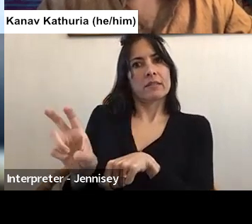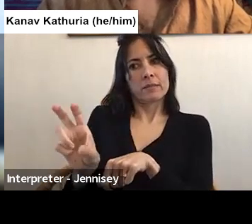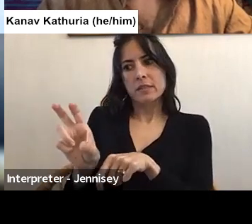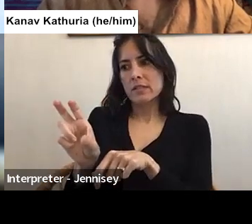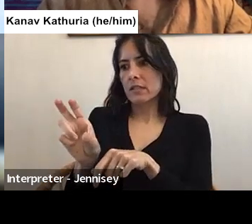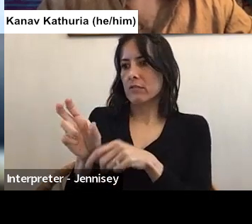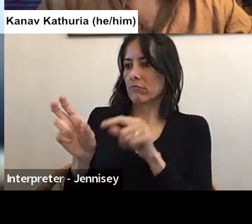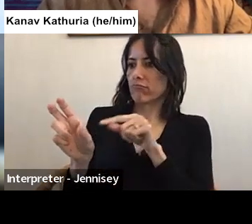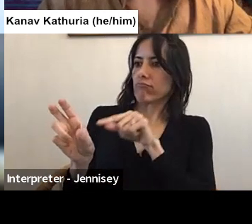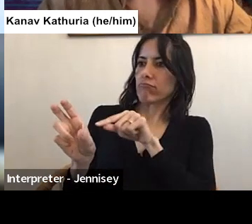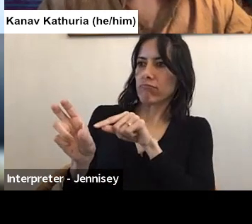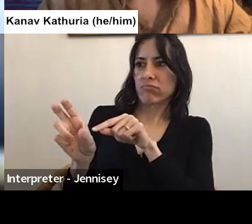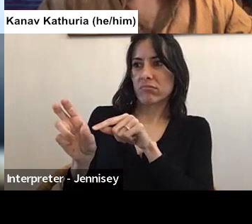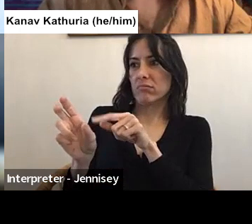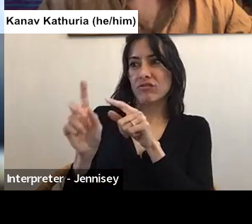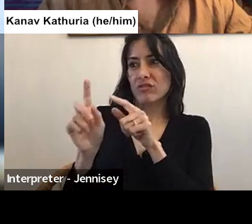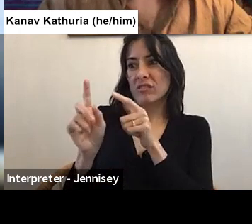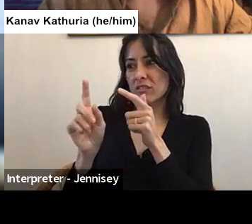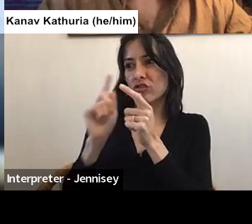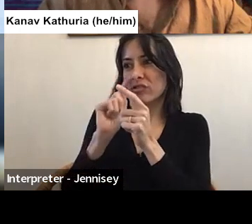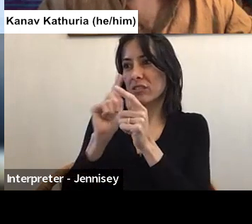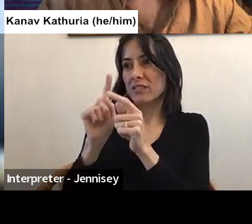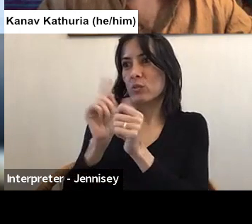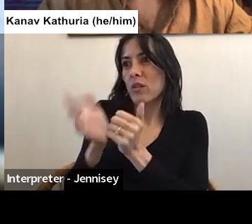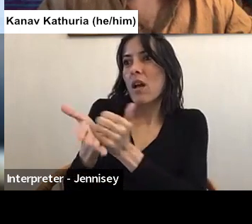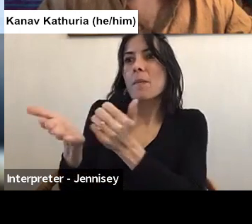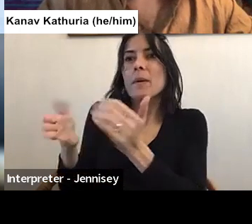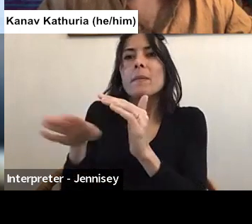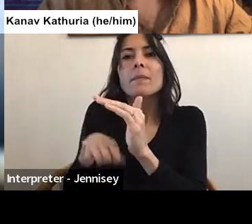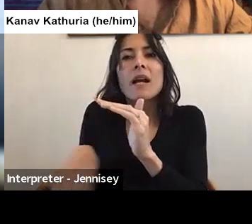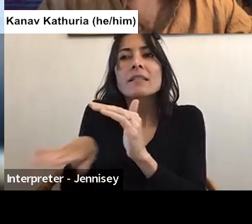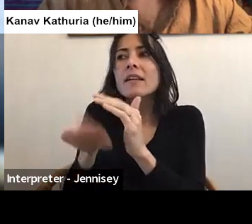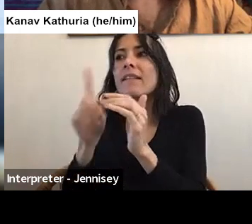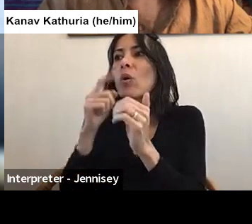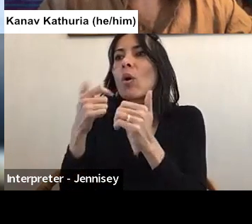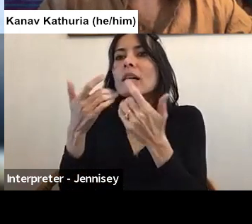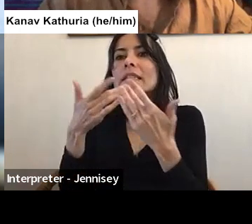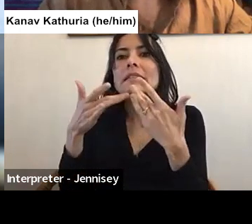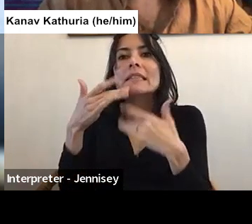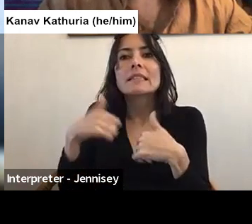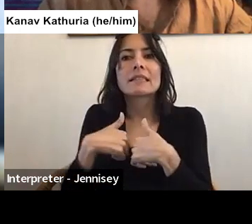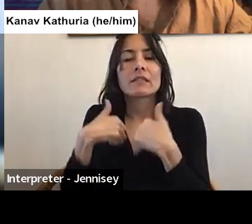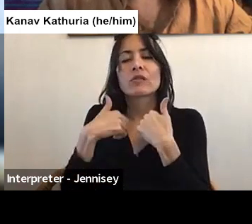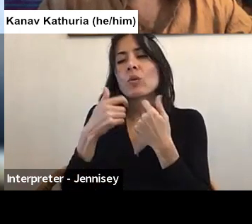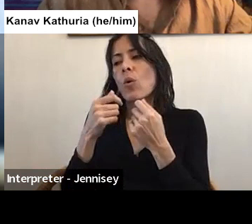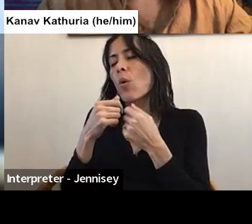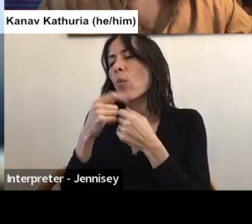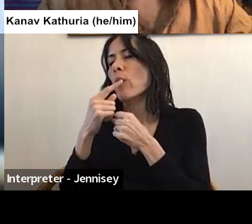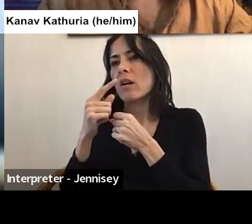have, it's really down to the basics, and really hyper-locally organizing in very small